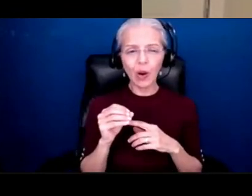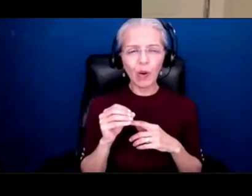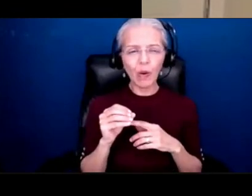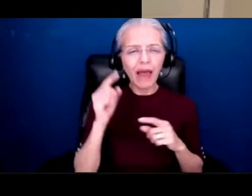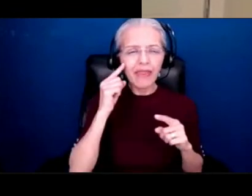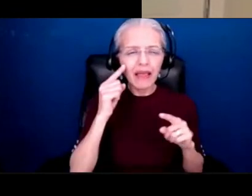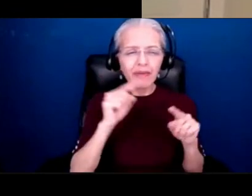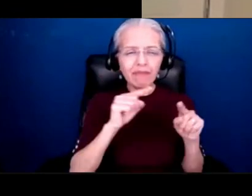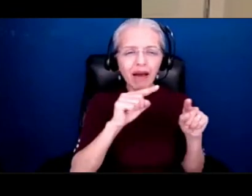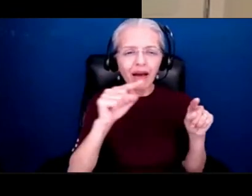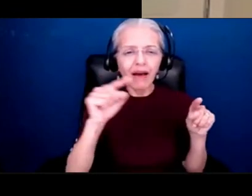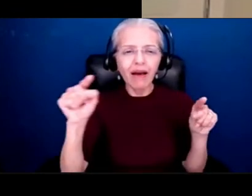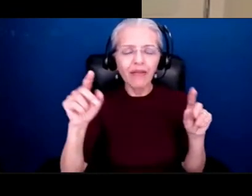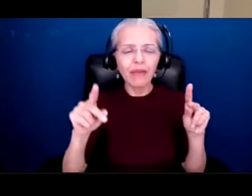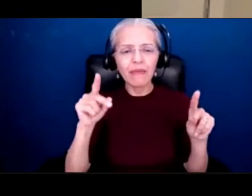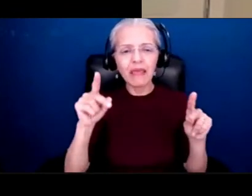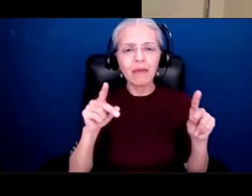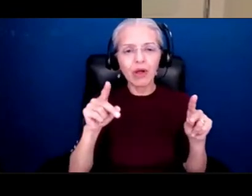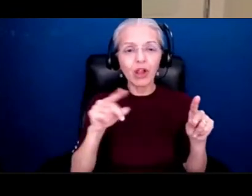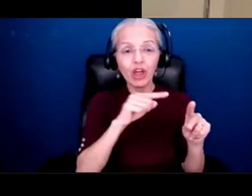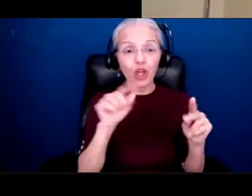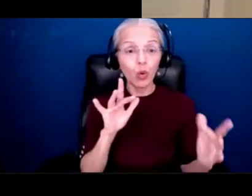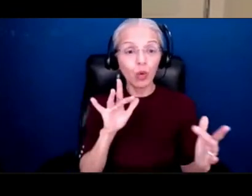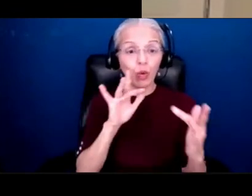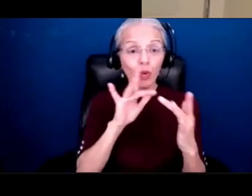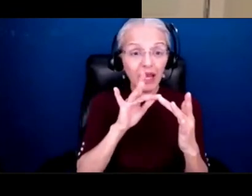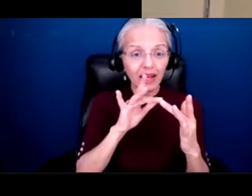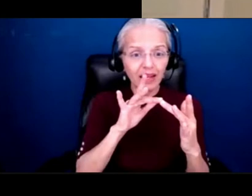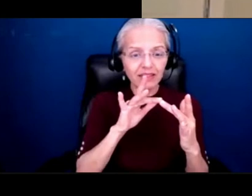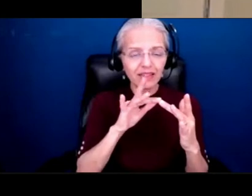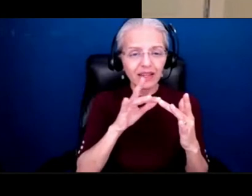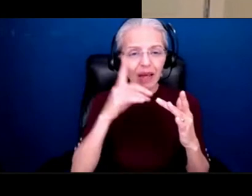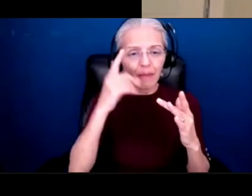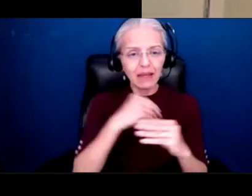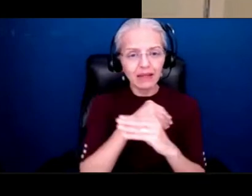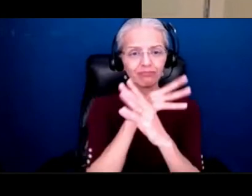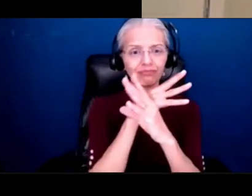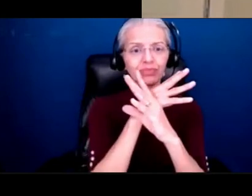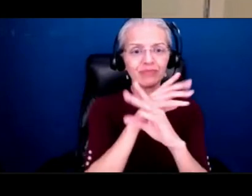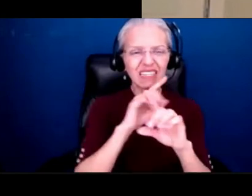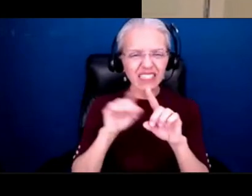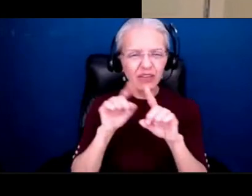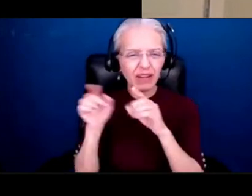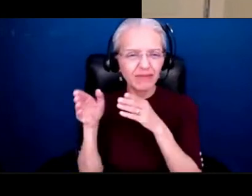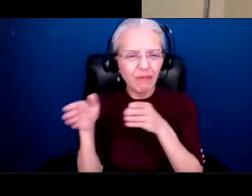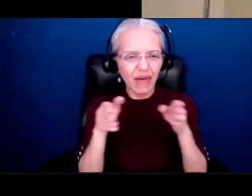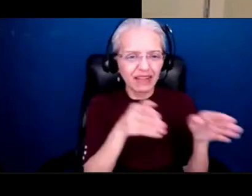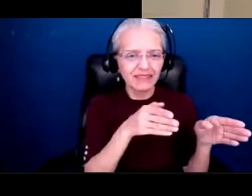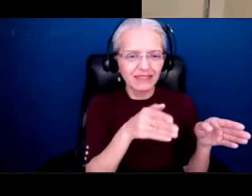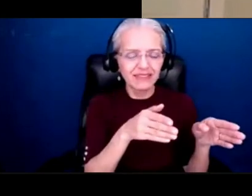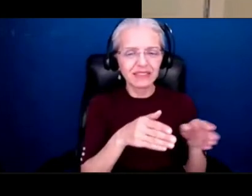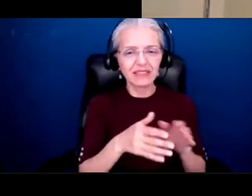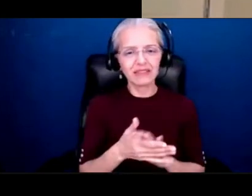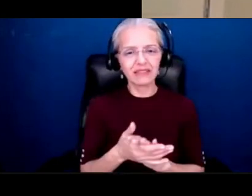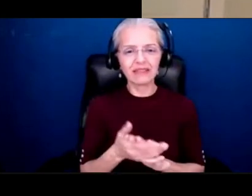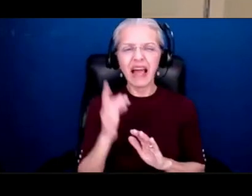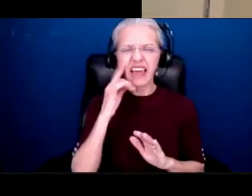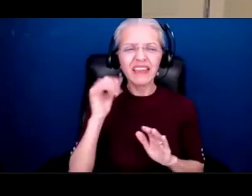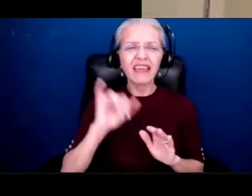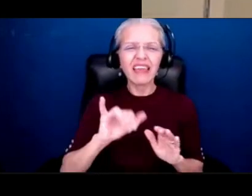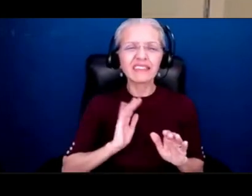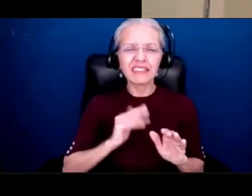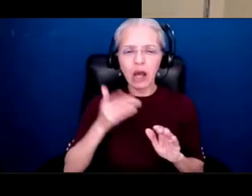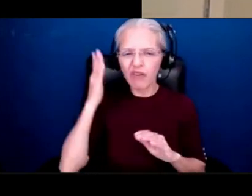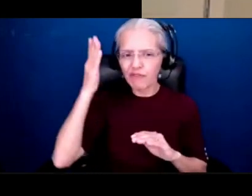people? Did you do reach through all kinds of methods? And I think that's the future,